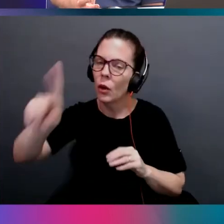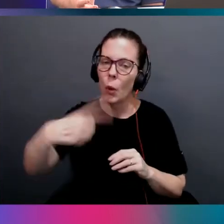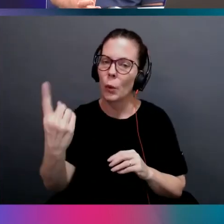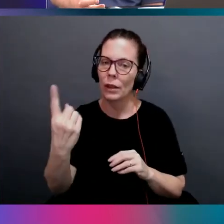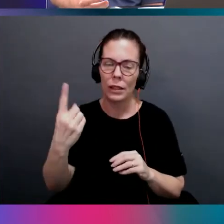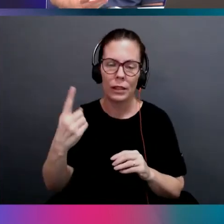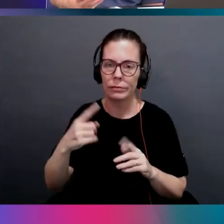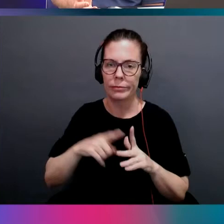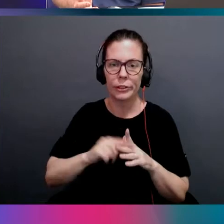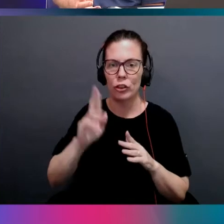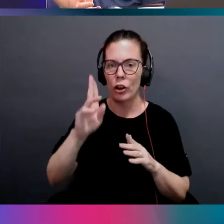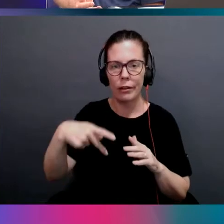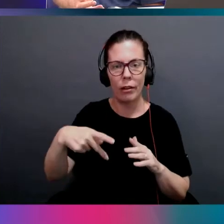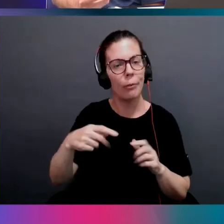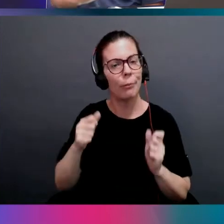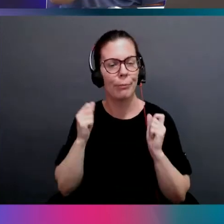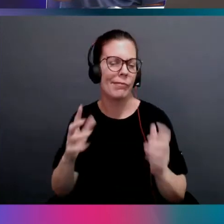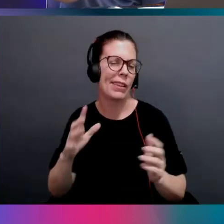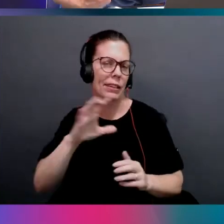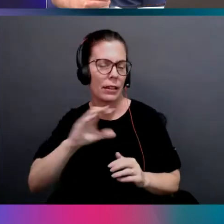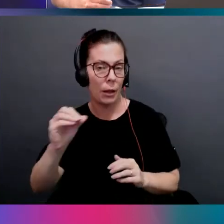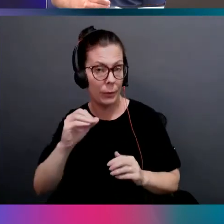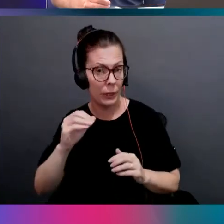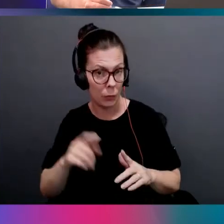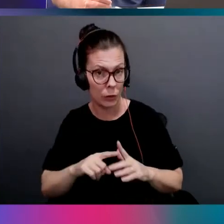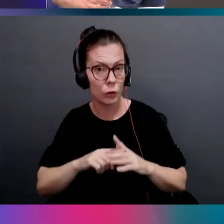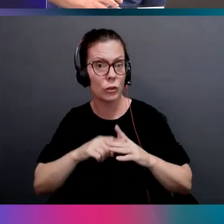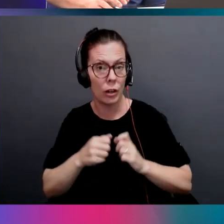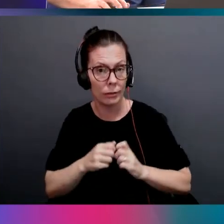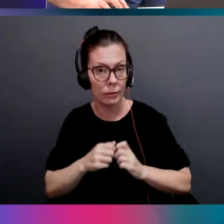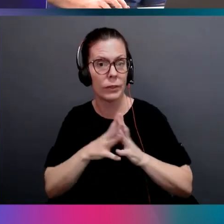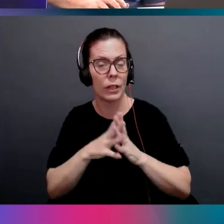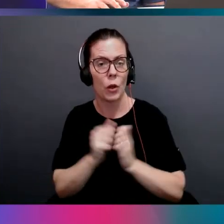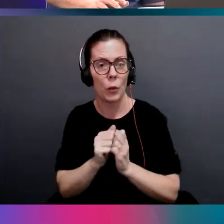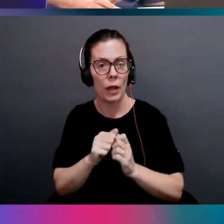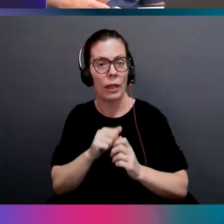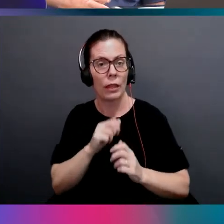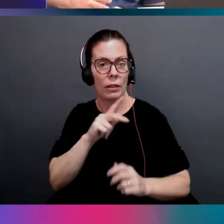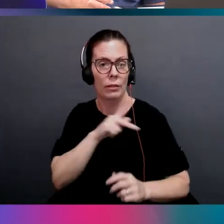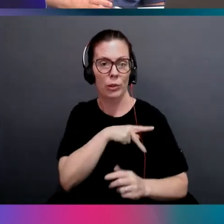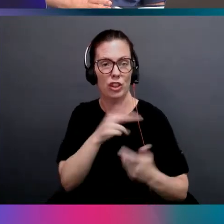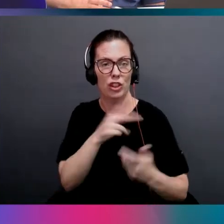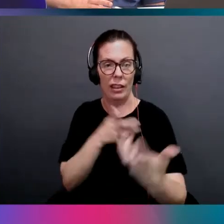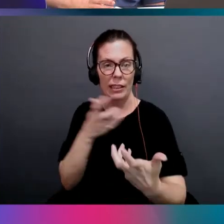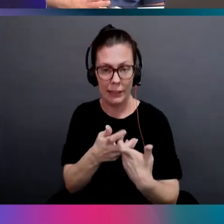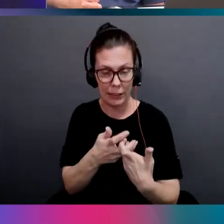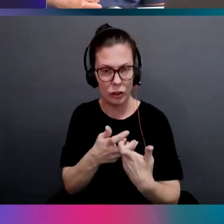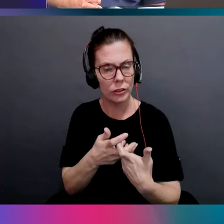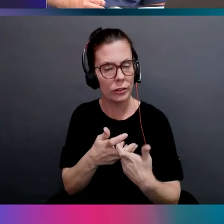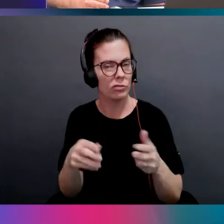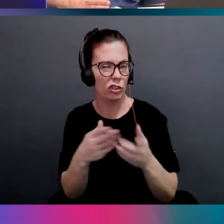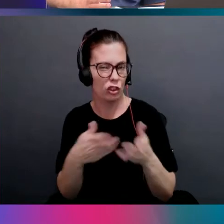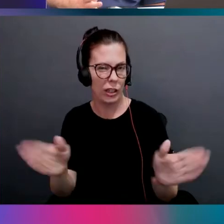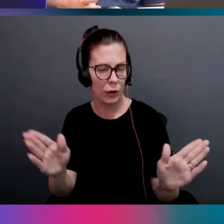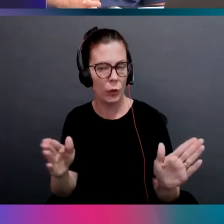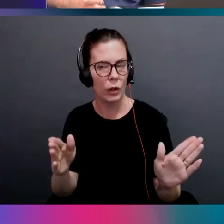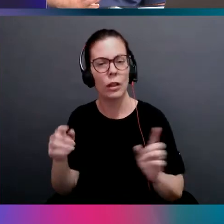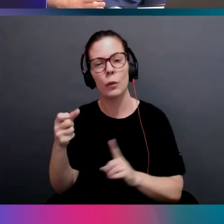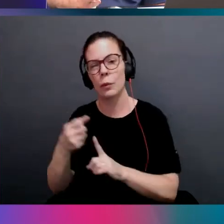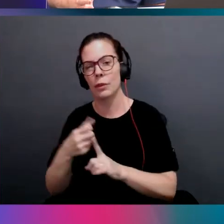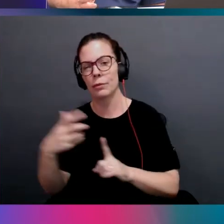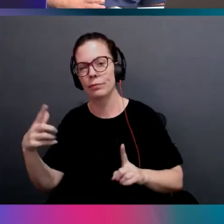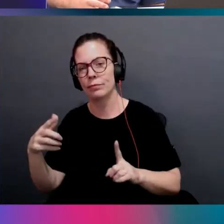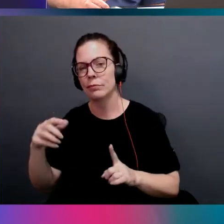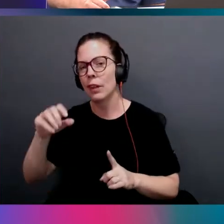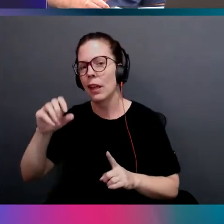startups, but a lot of companies when you're starting up with personalization in general. And we'll come back and kind of explain how Sagemaker, we're going to talk a little bit